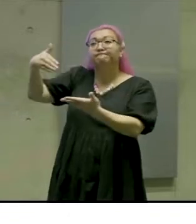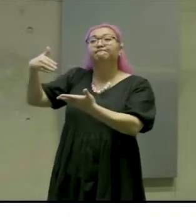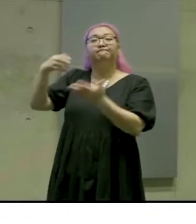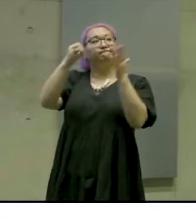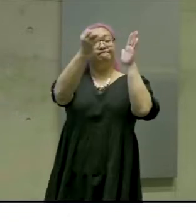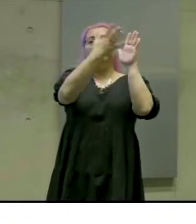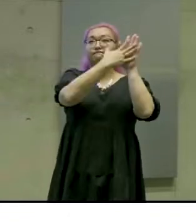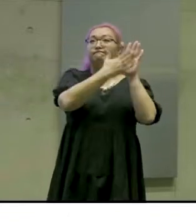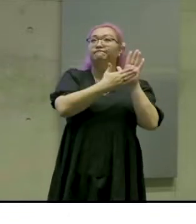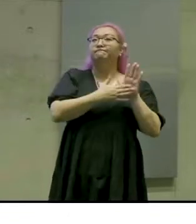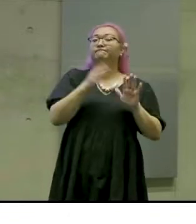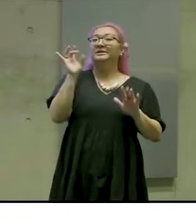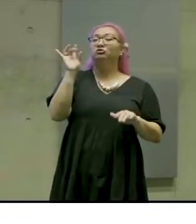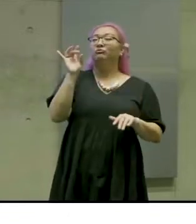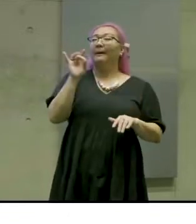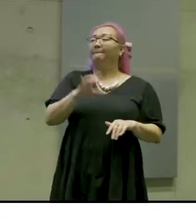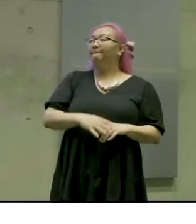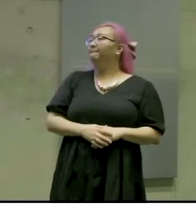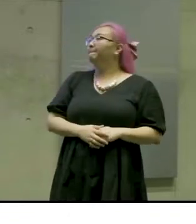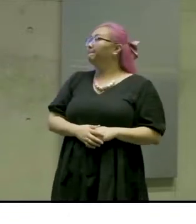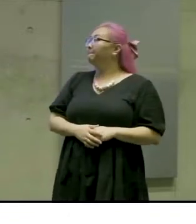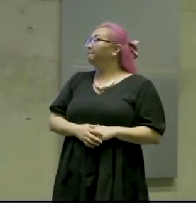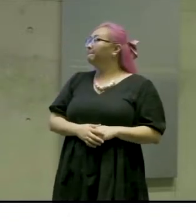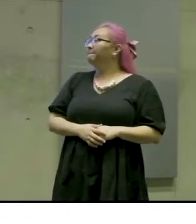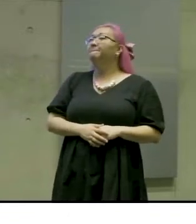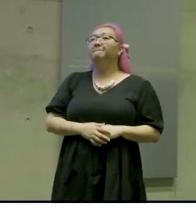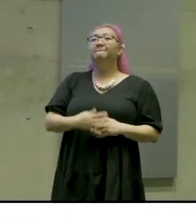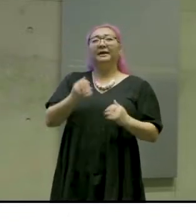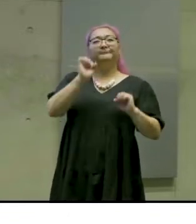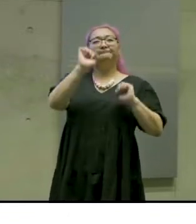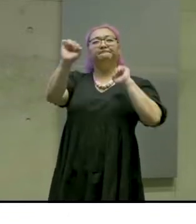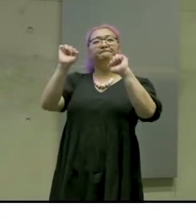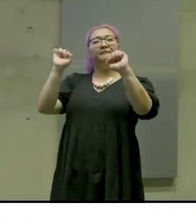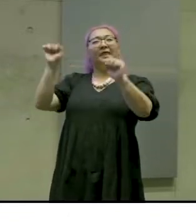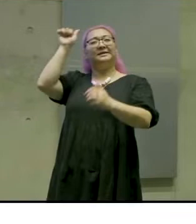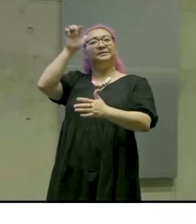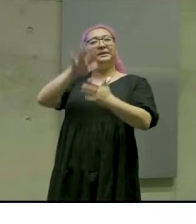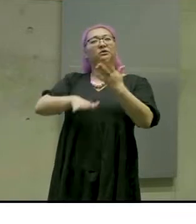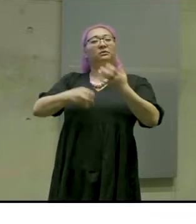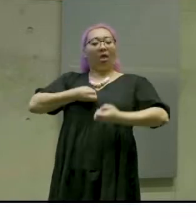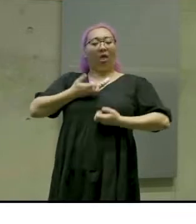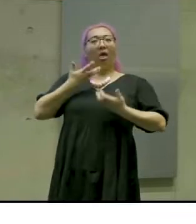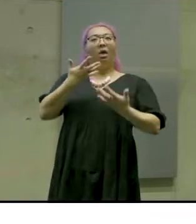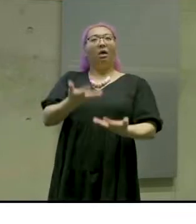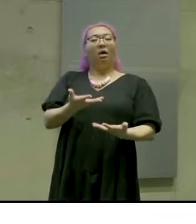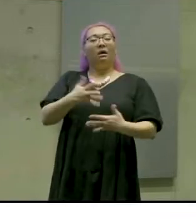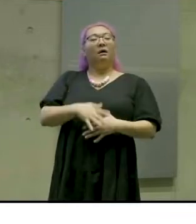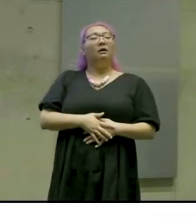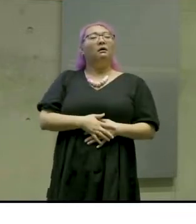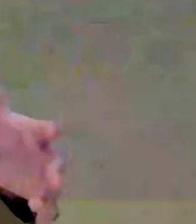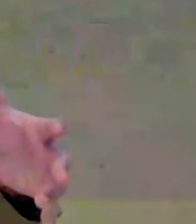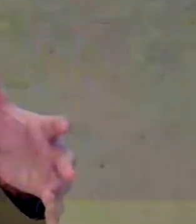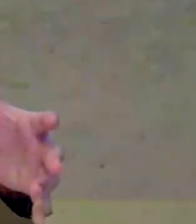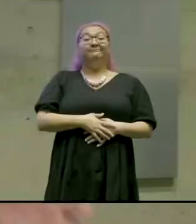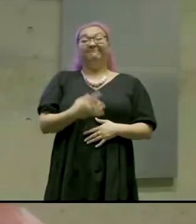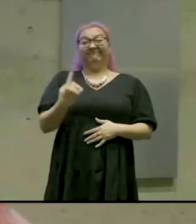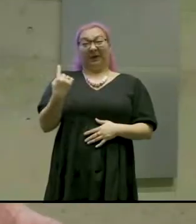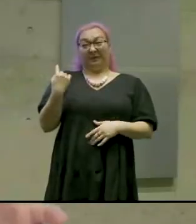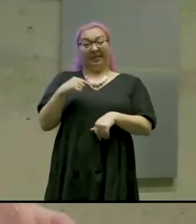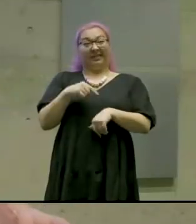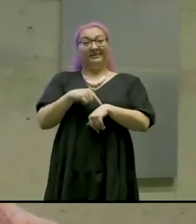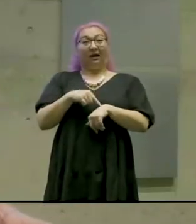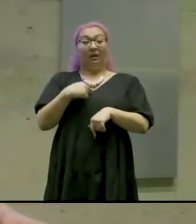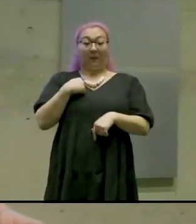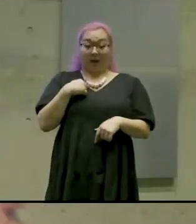people anonymously talking about their own experiences. And it wasn't until then that I was able to actually